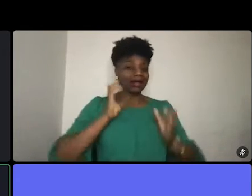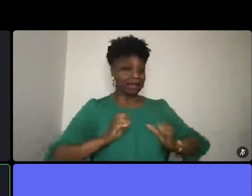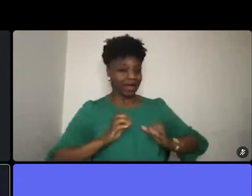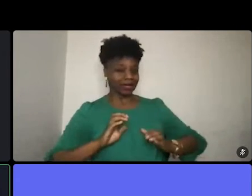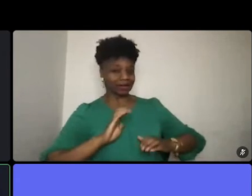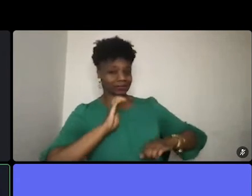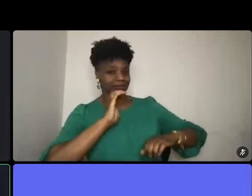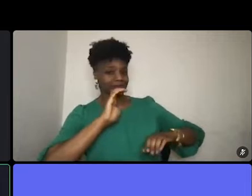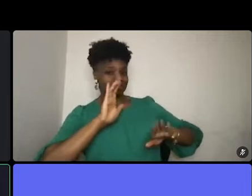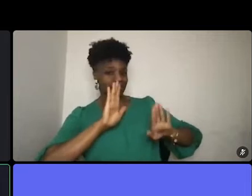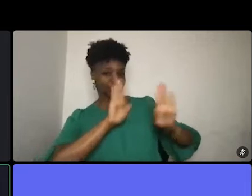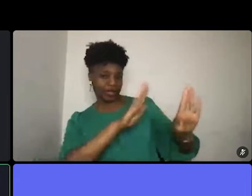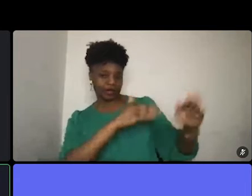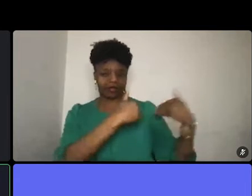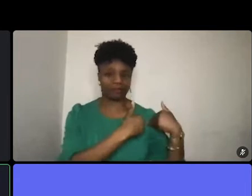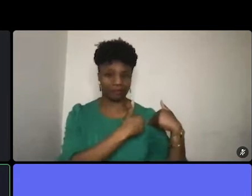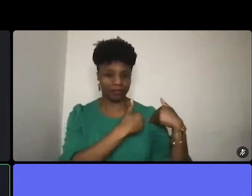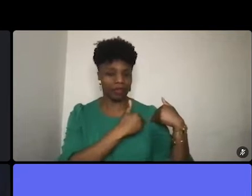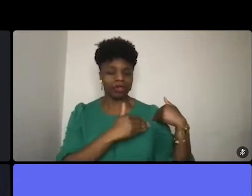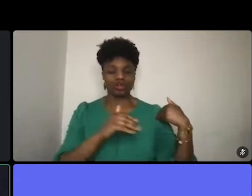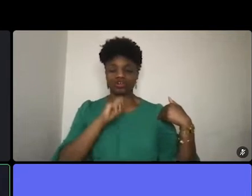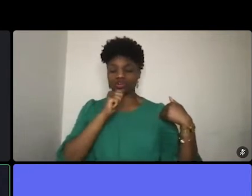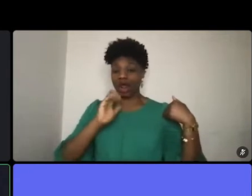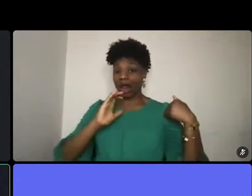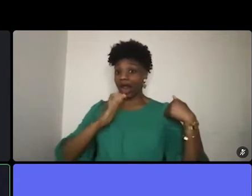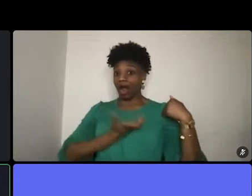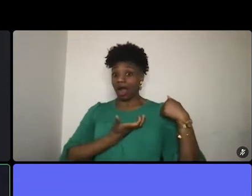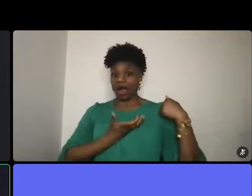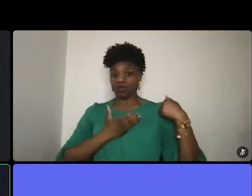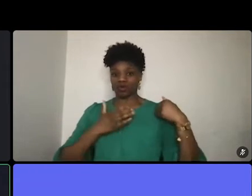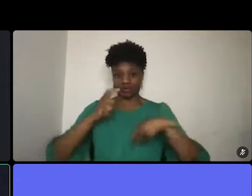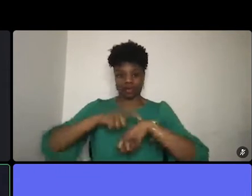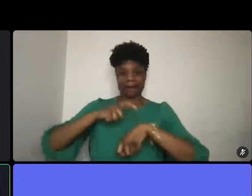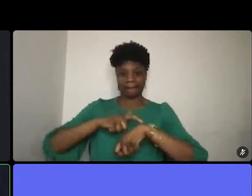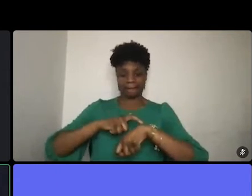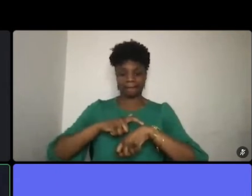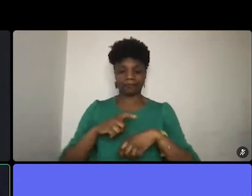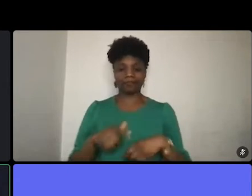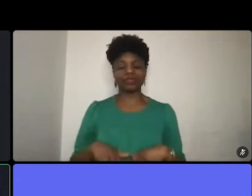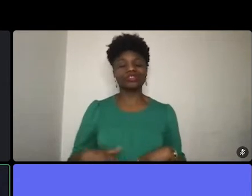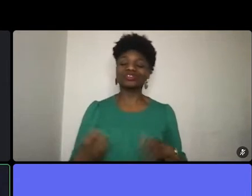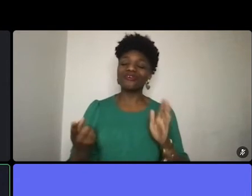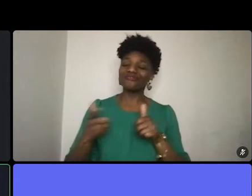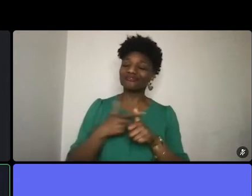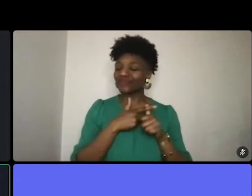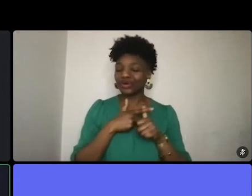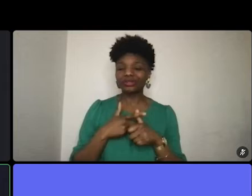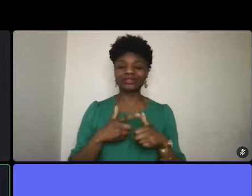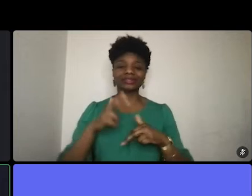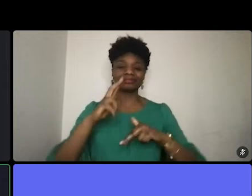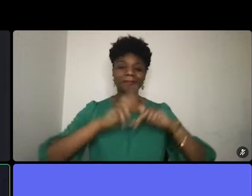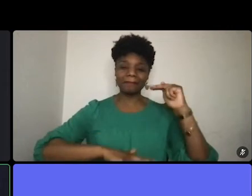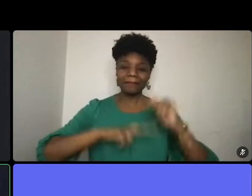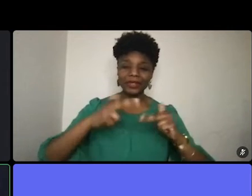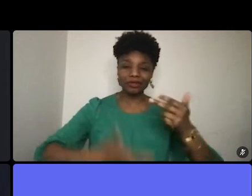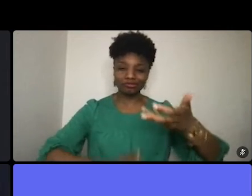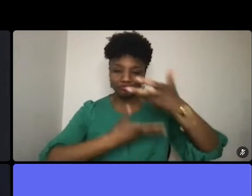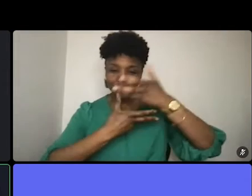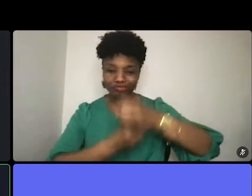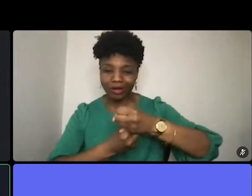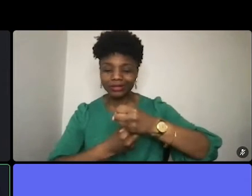Mm. So for it to happen, the first thing you will need is a rapport, trust, and make sure that that's there and